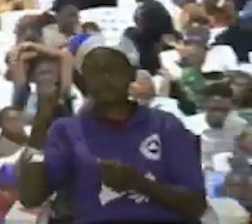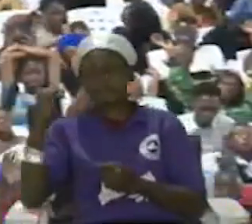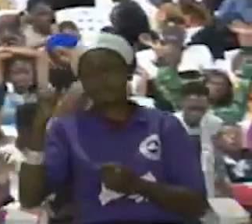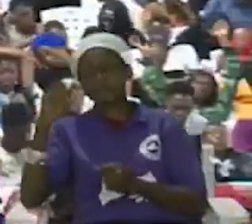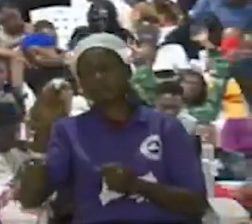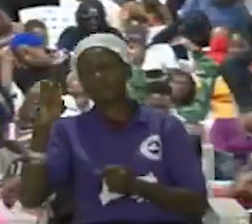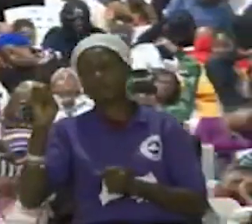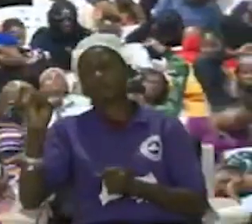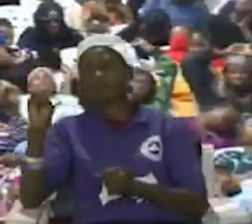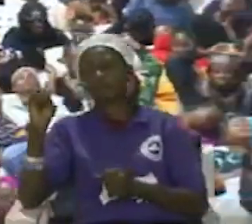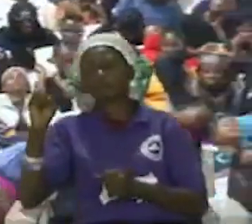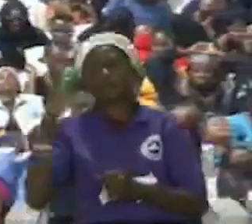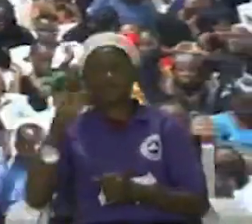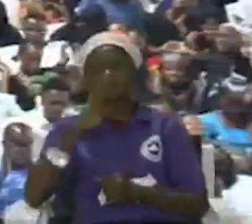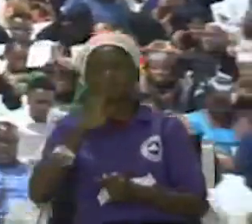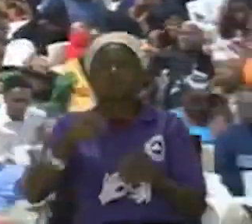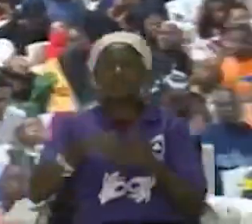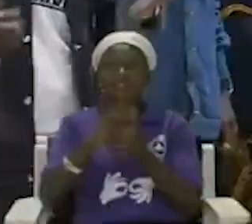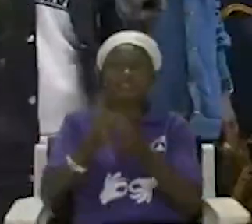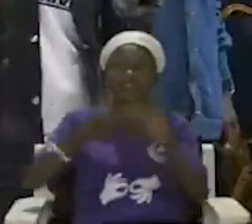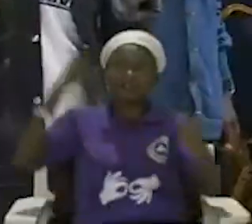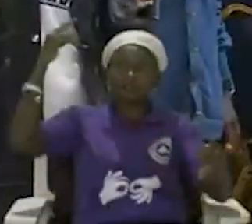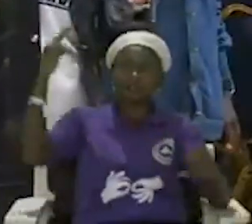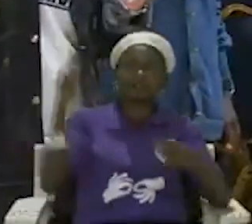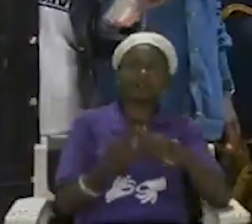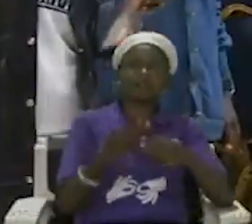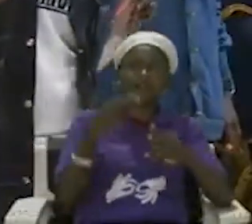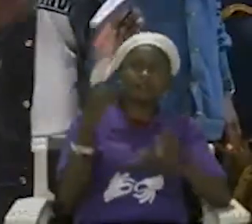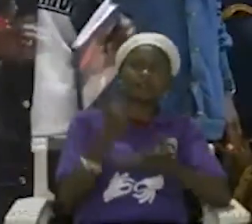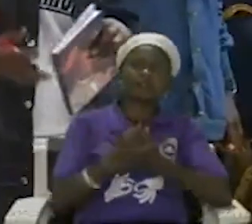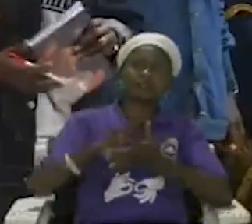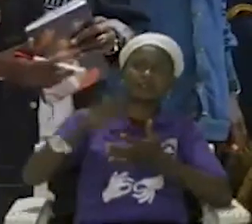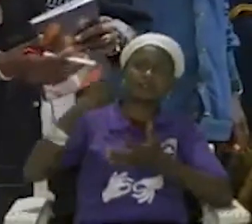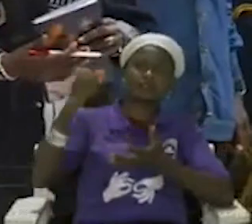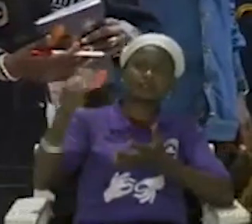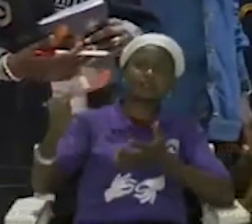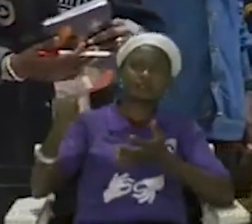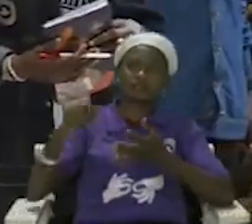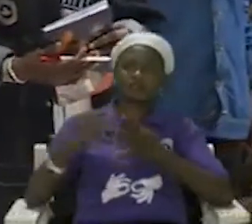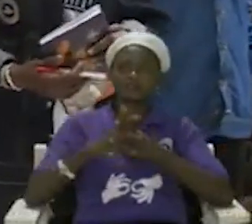so shall it be in Jesus' name.